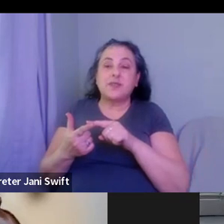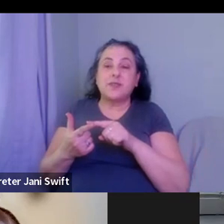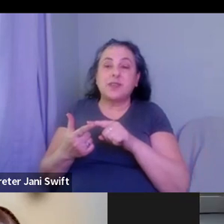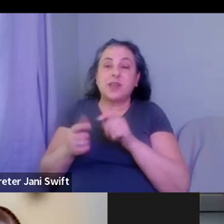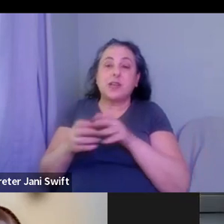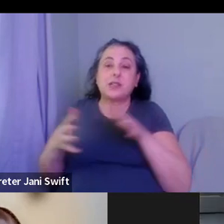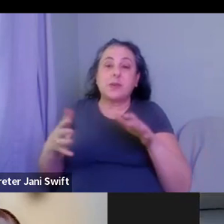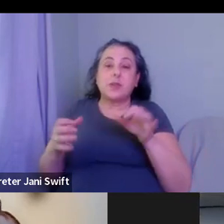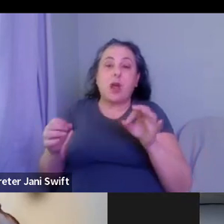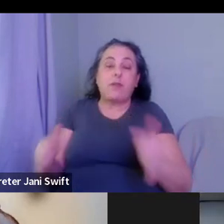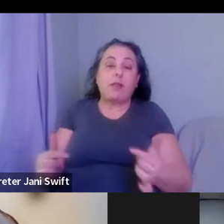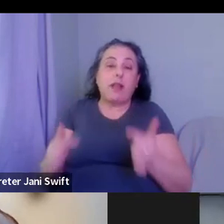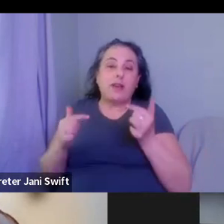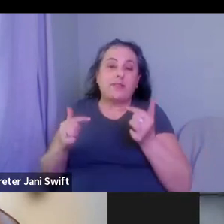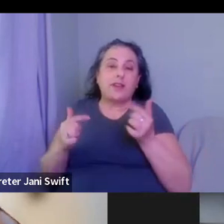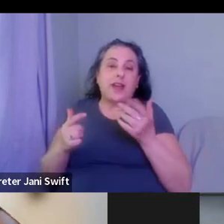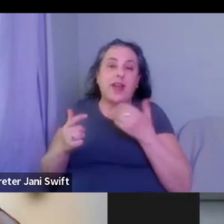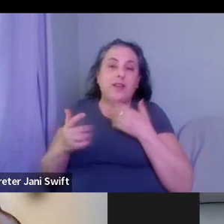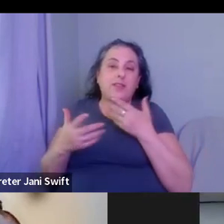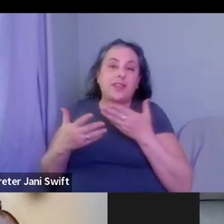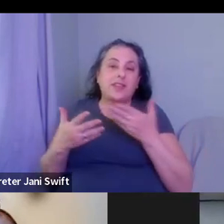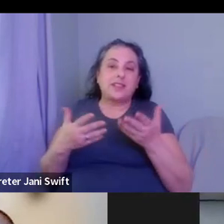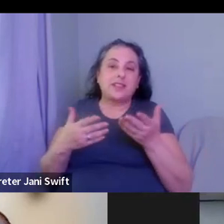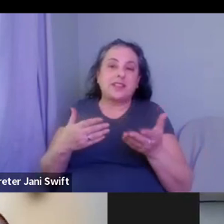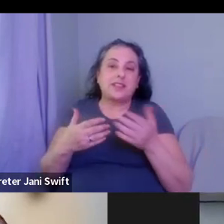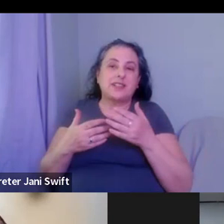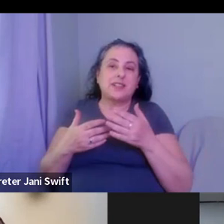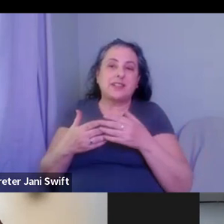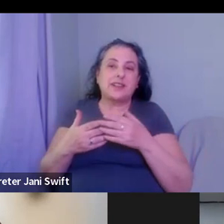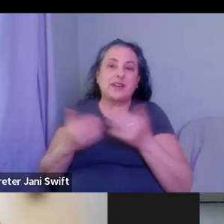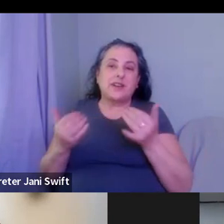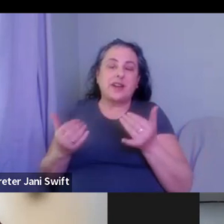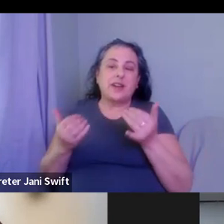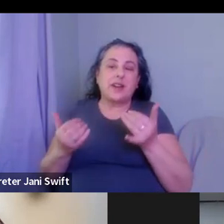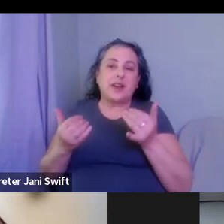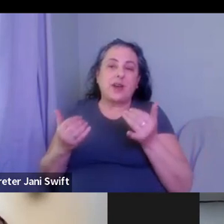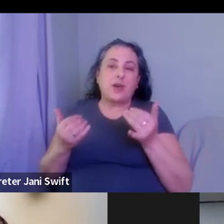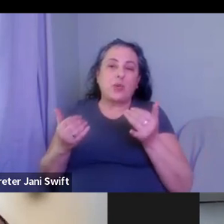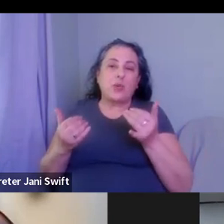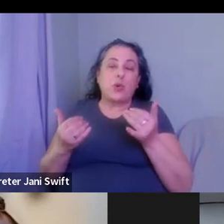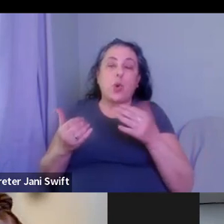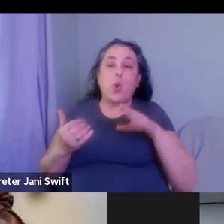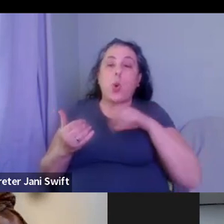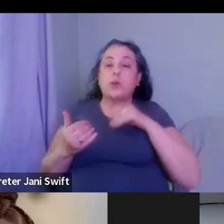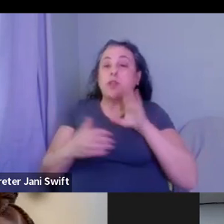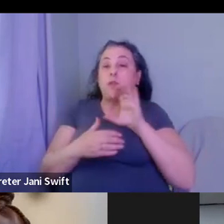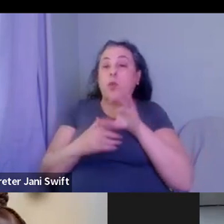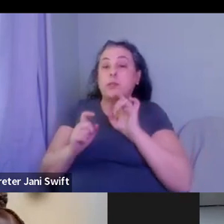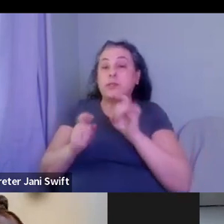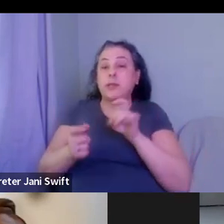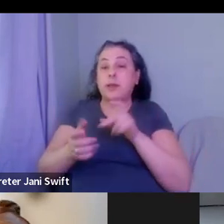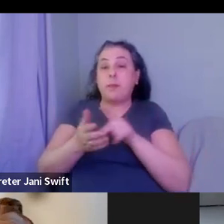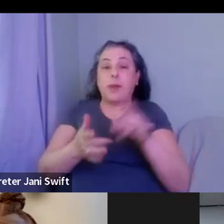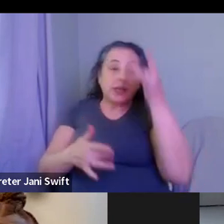expansion of life, like to have these things. And so now owners are forced to give paid